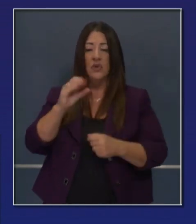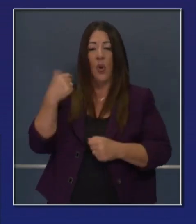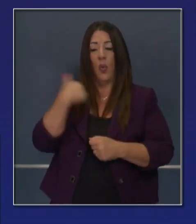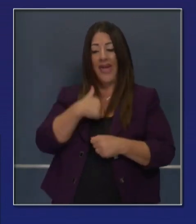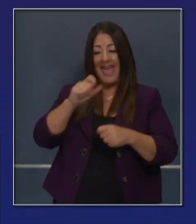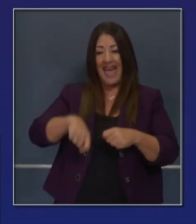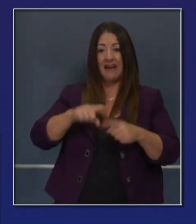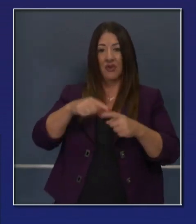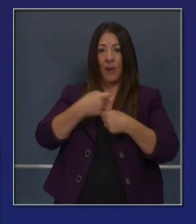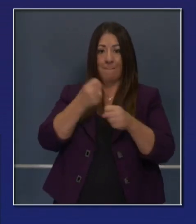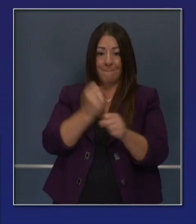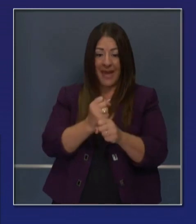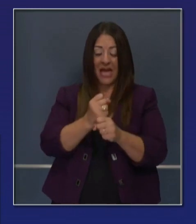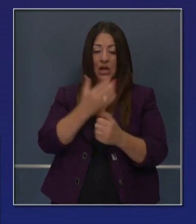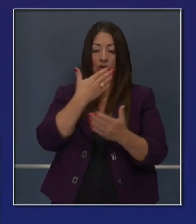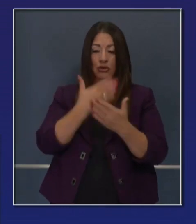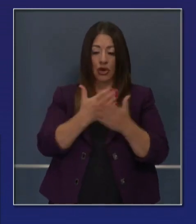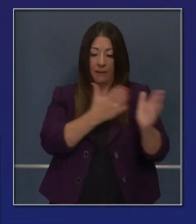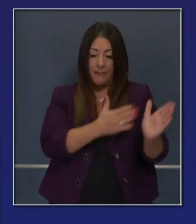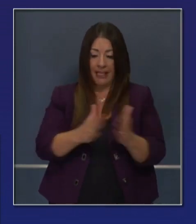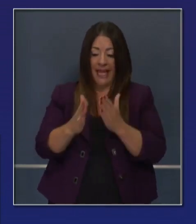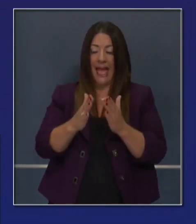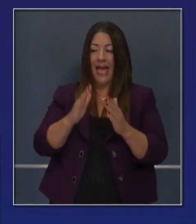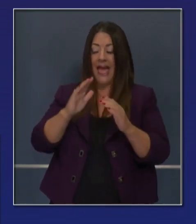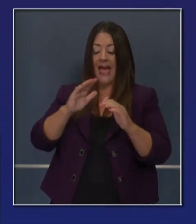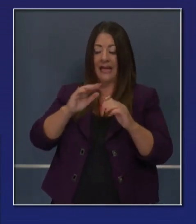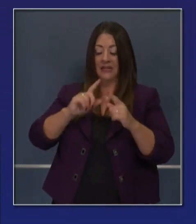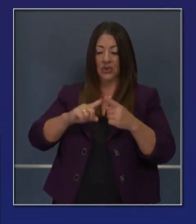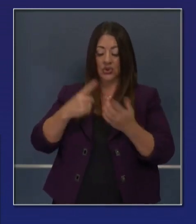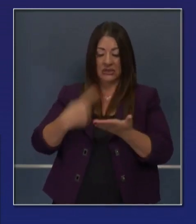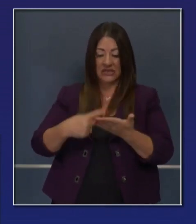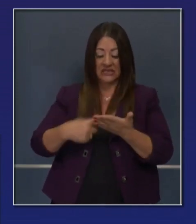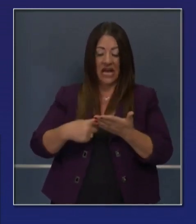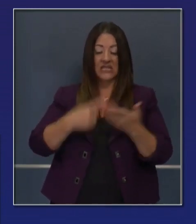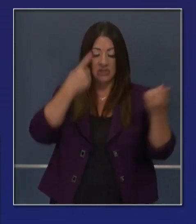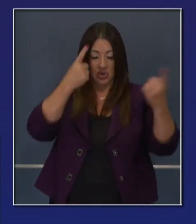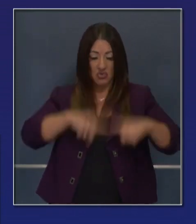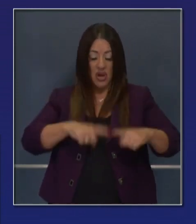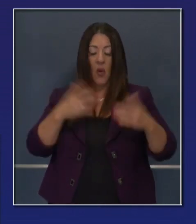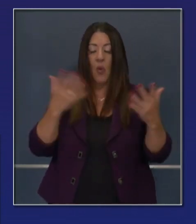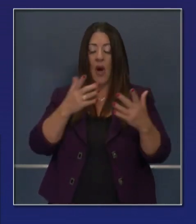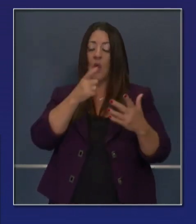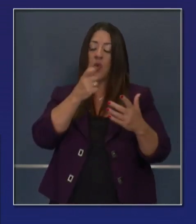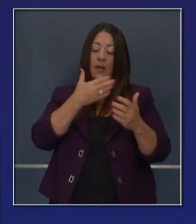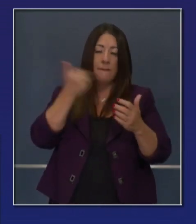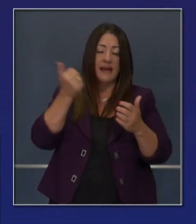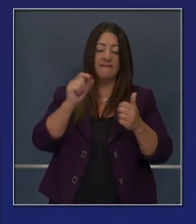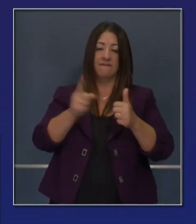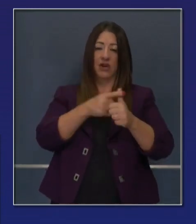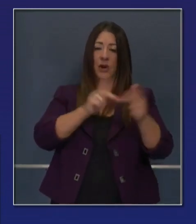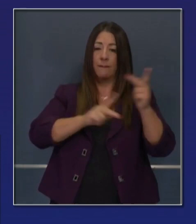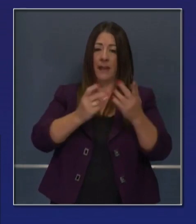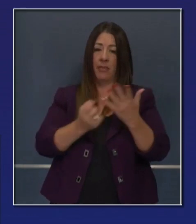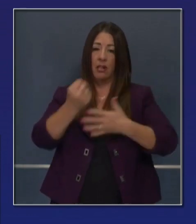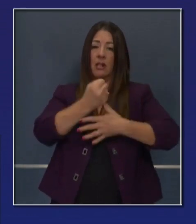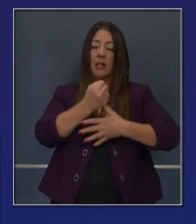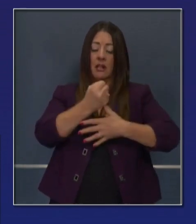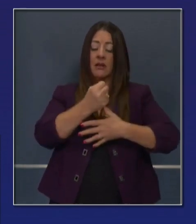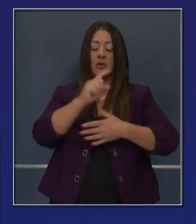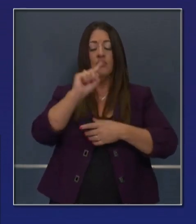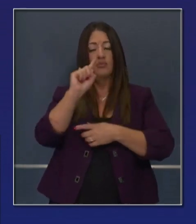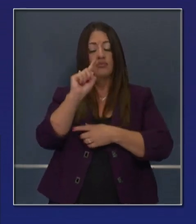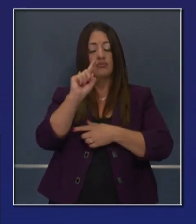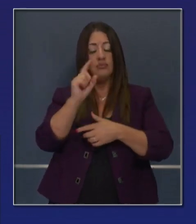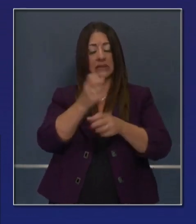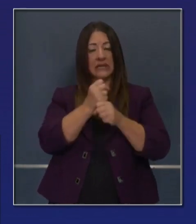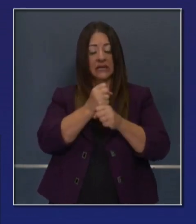two thoughtful groups working together that, in my view, are going to prepare California to be ready